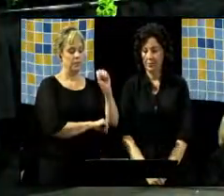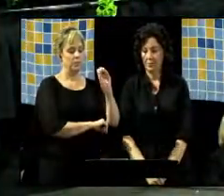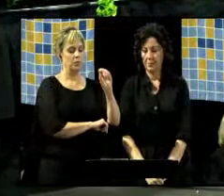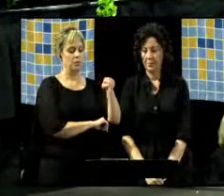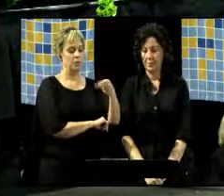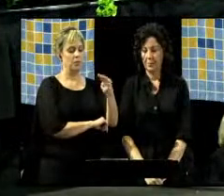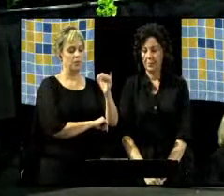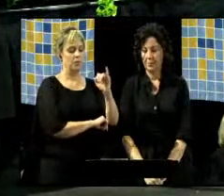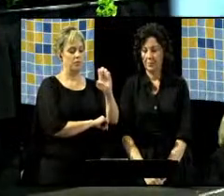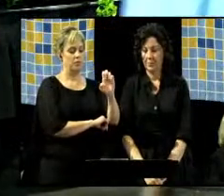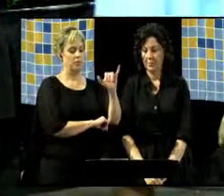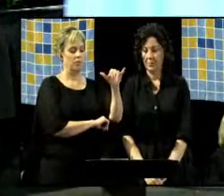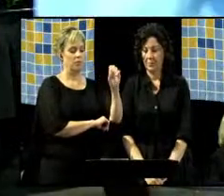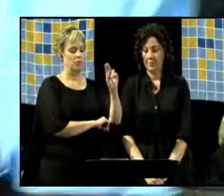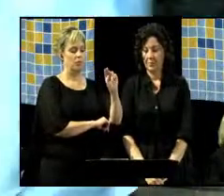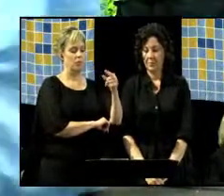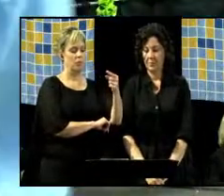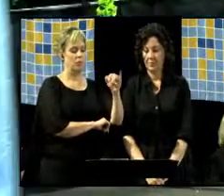Sophie Grace Younginer,